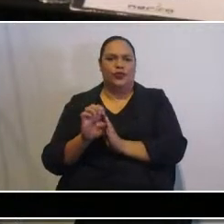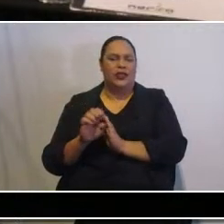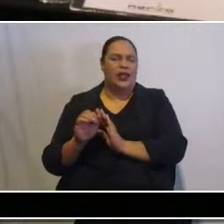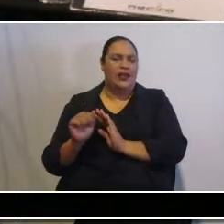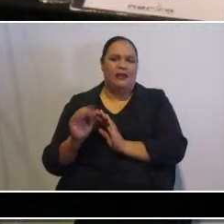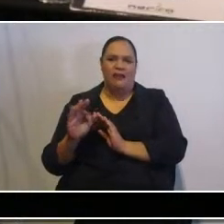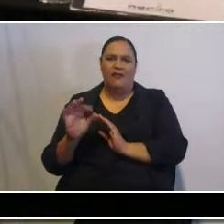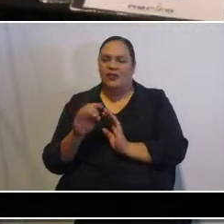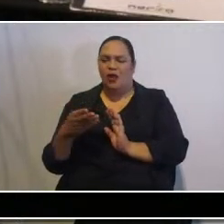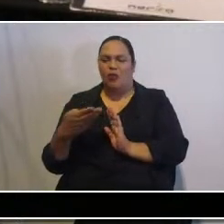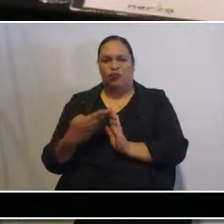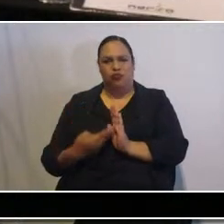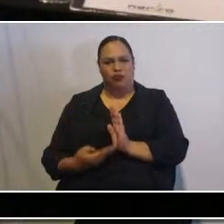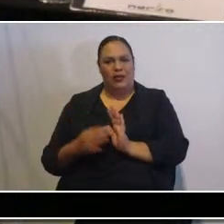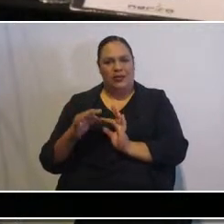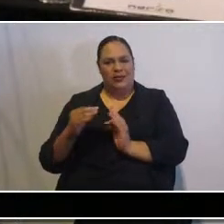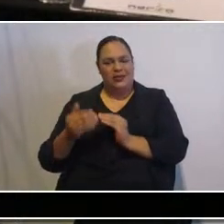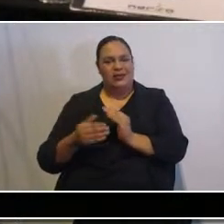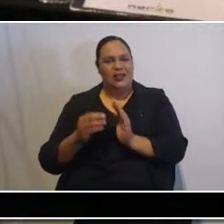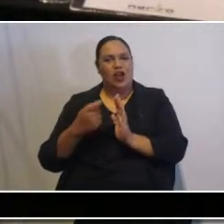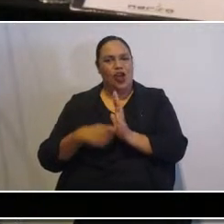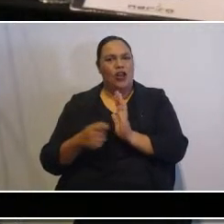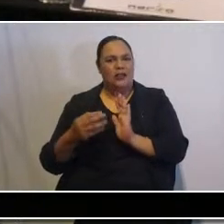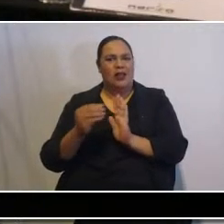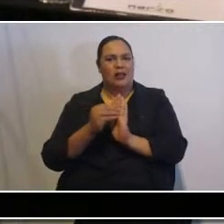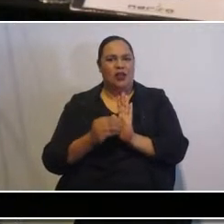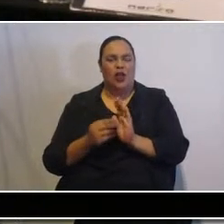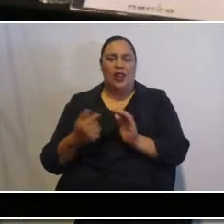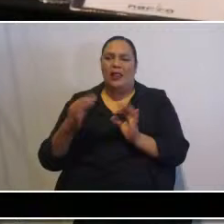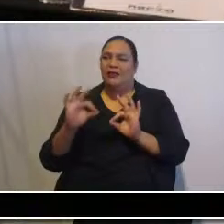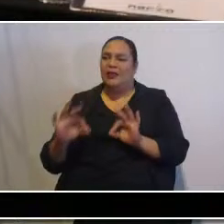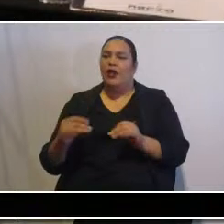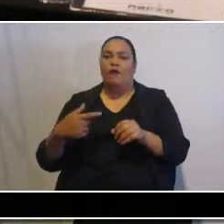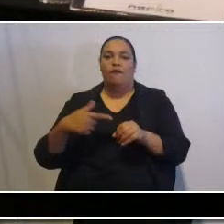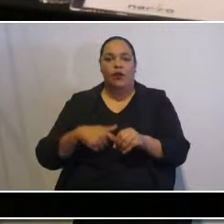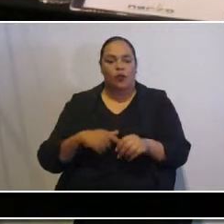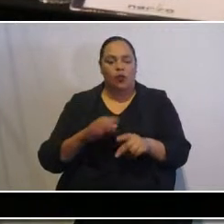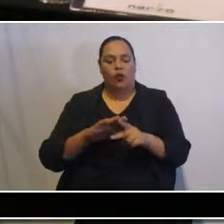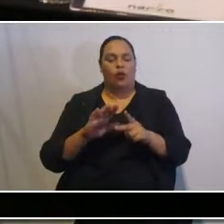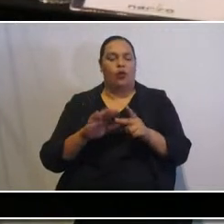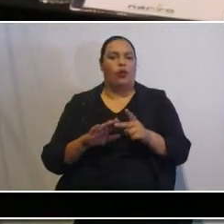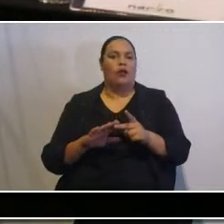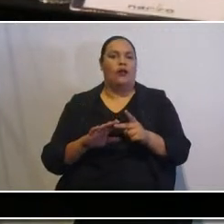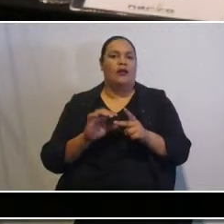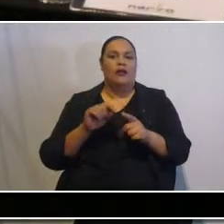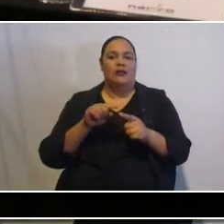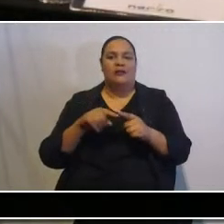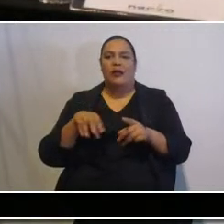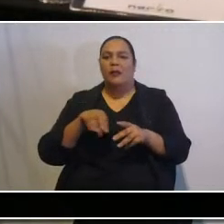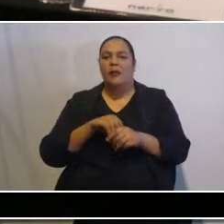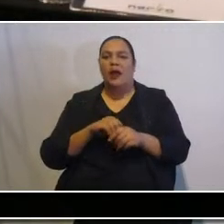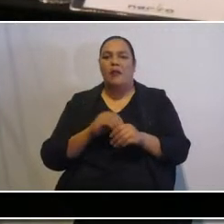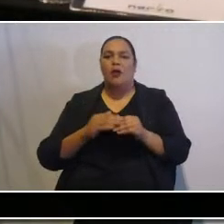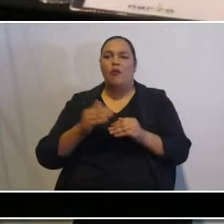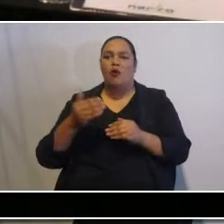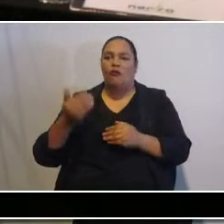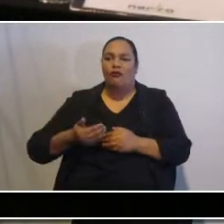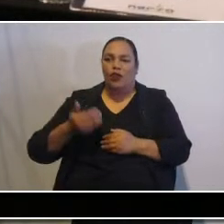still there. Those costs are still there, like the fuel cost, which talks to more